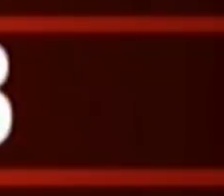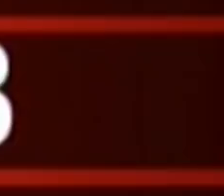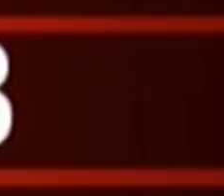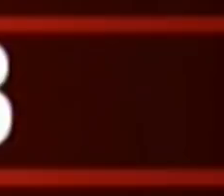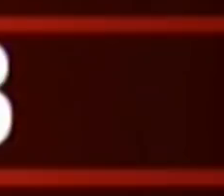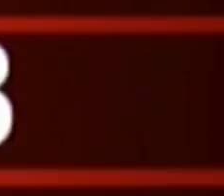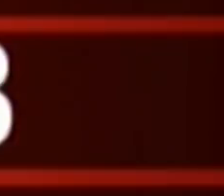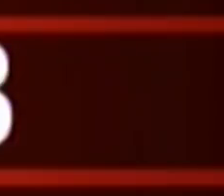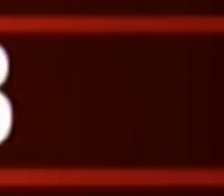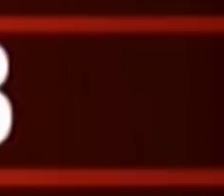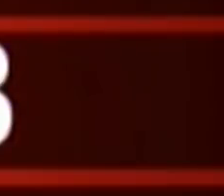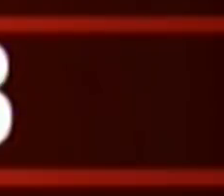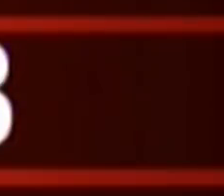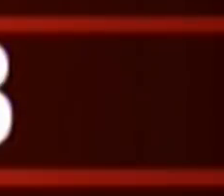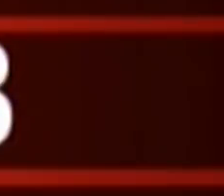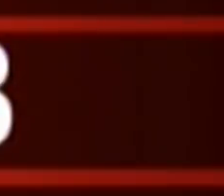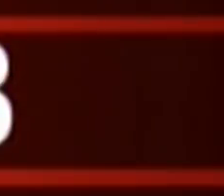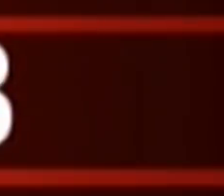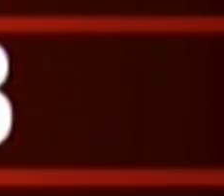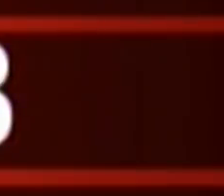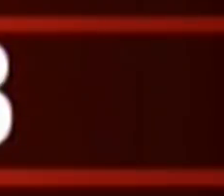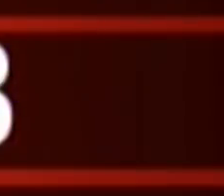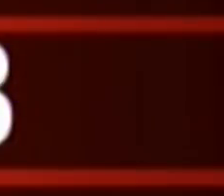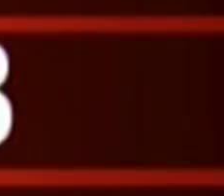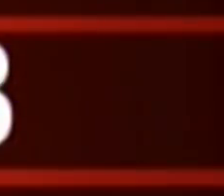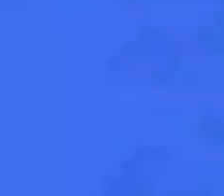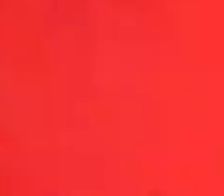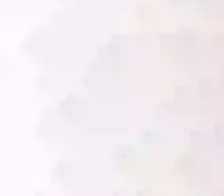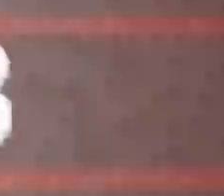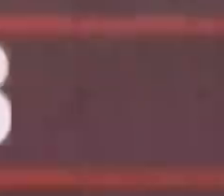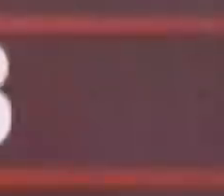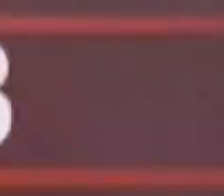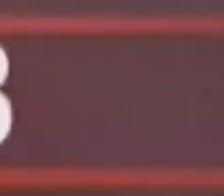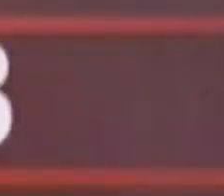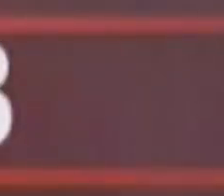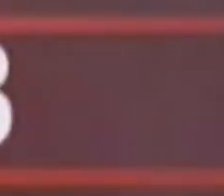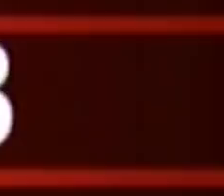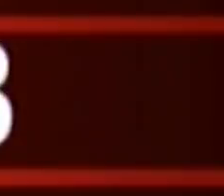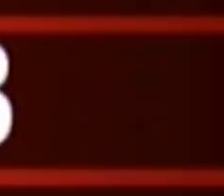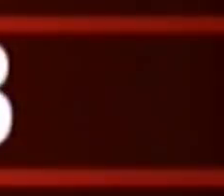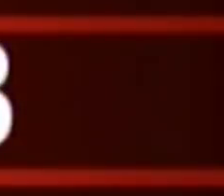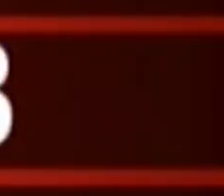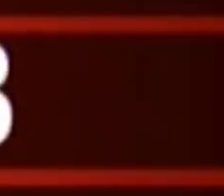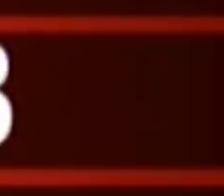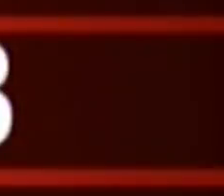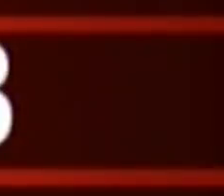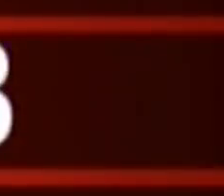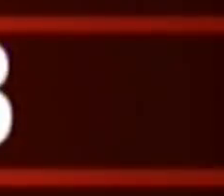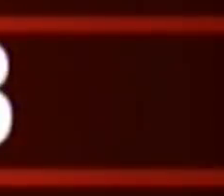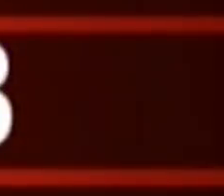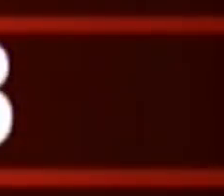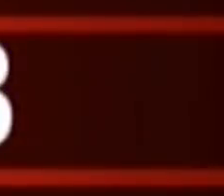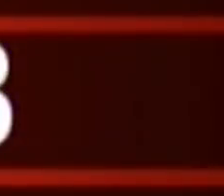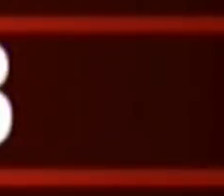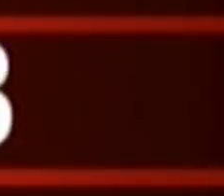what has driven us to this point is very severe political partisanship, where people refuse to see